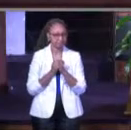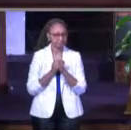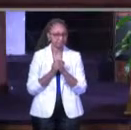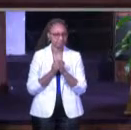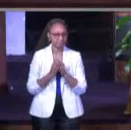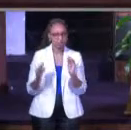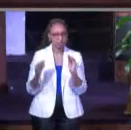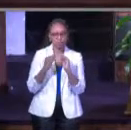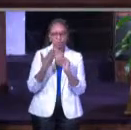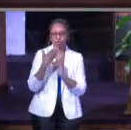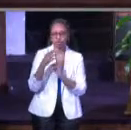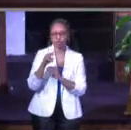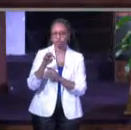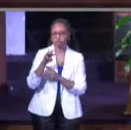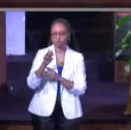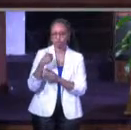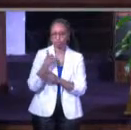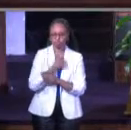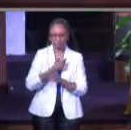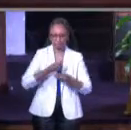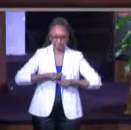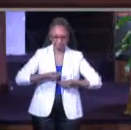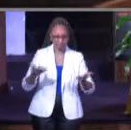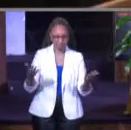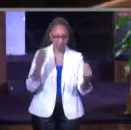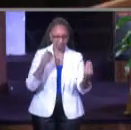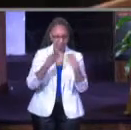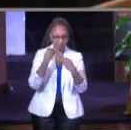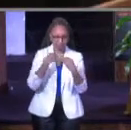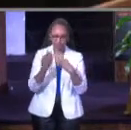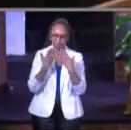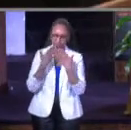good news. We gave away food yesterday. Praise the Lord. We gave away food